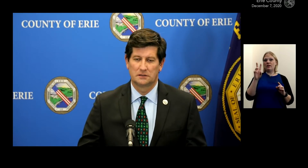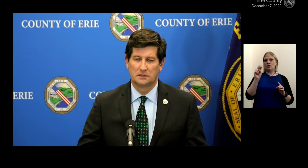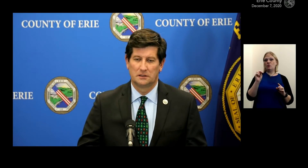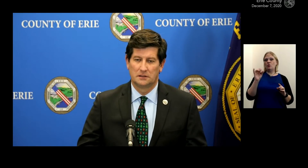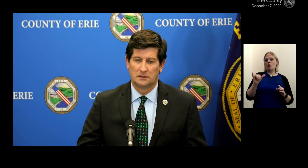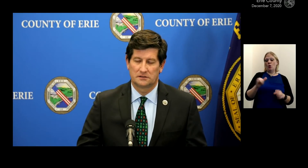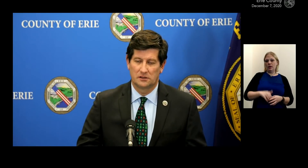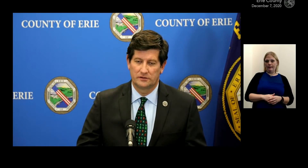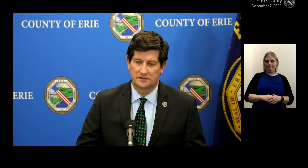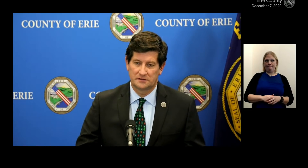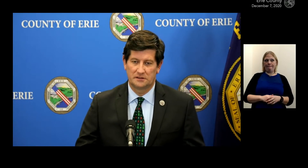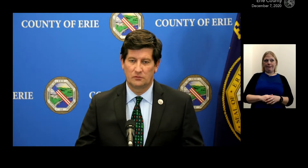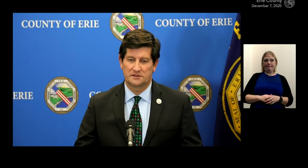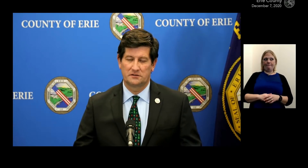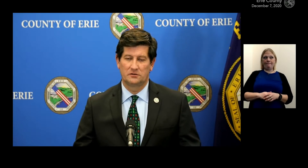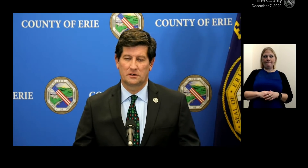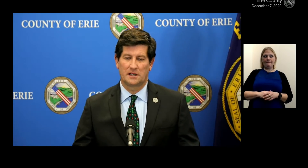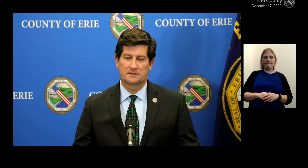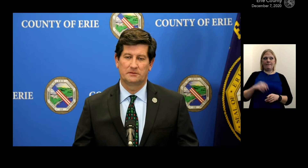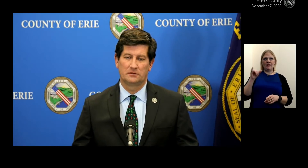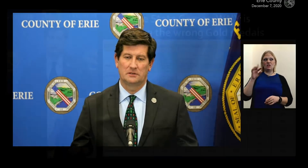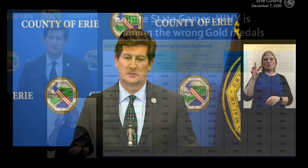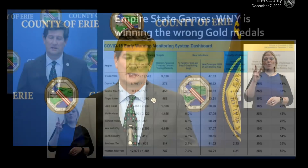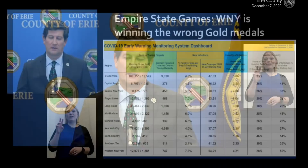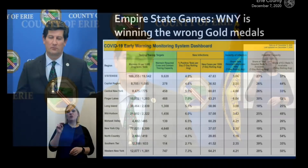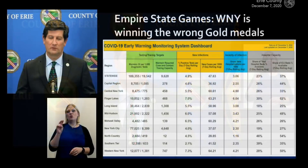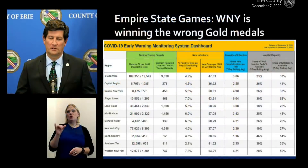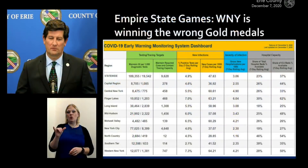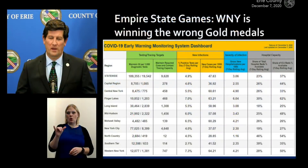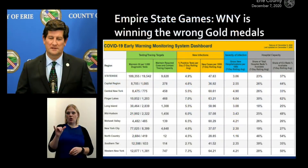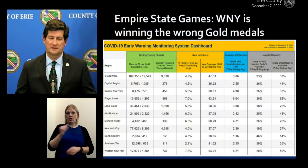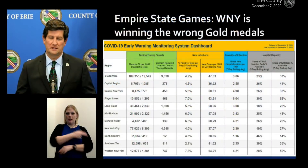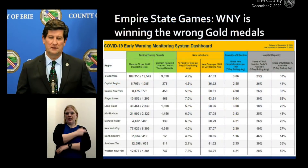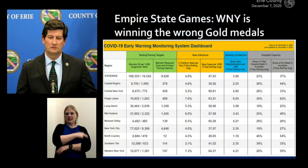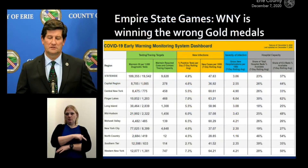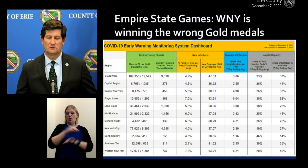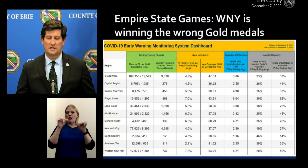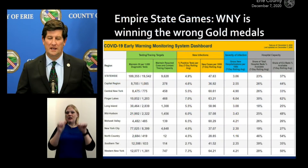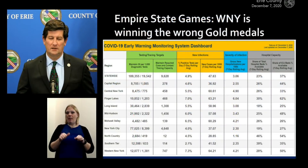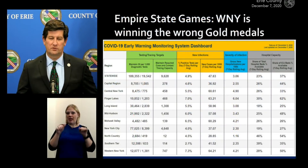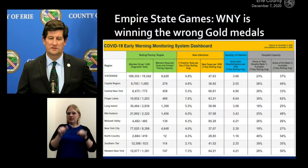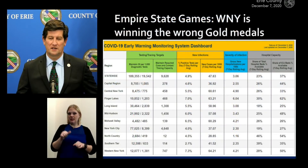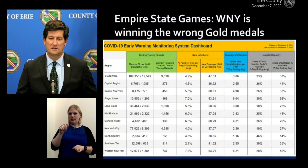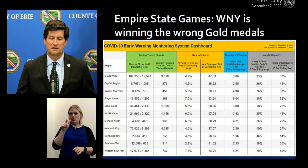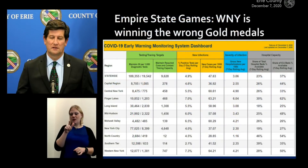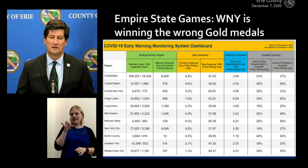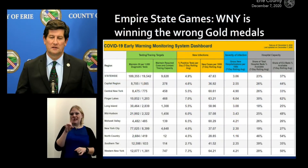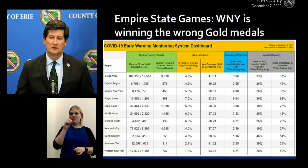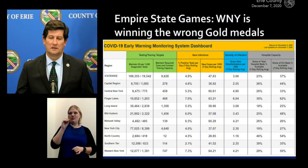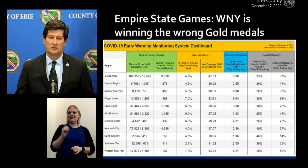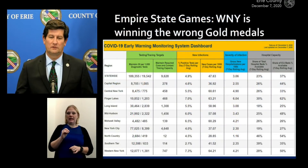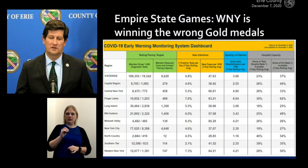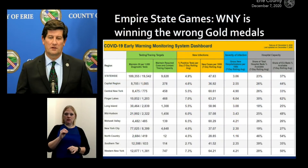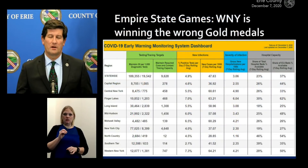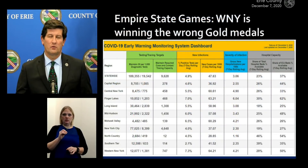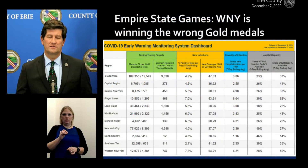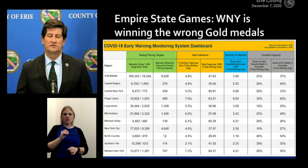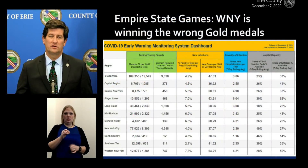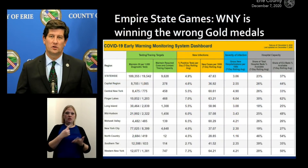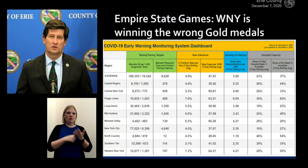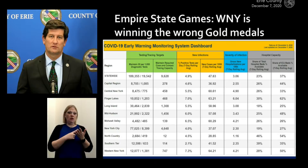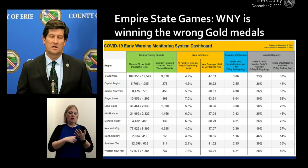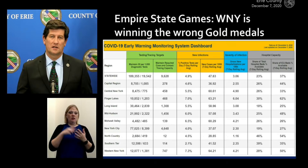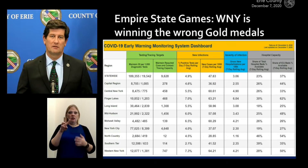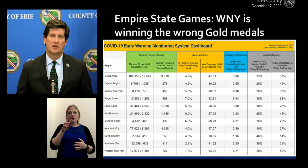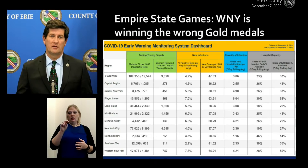York's. So this is the Western New York hospital capacity. It was 28%. And when we talk about Western